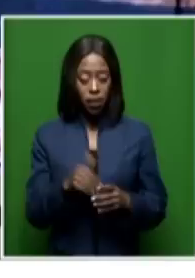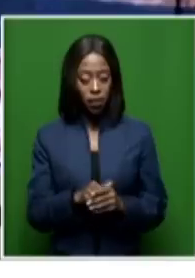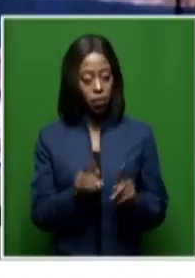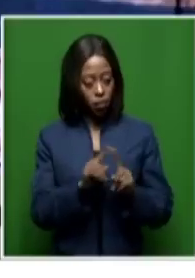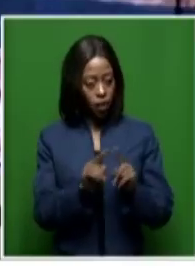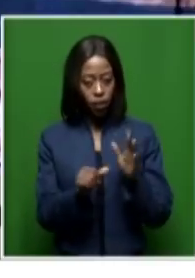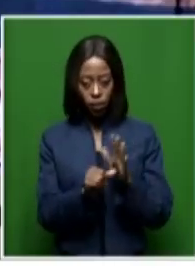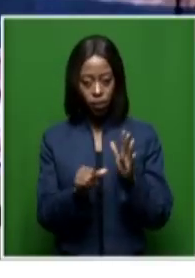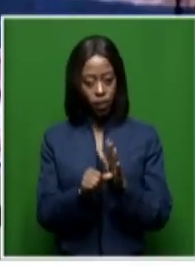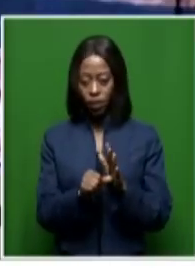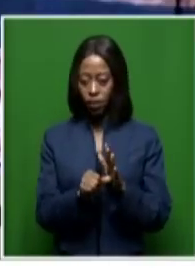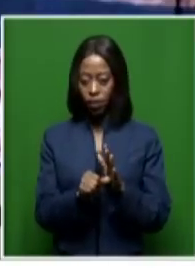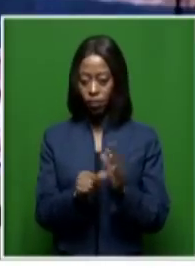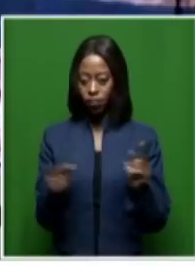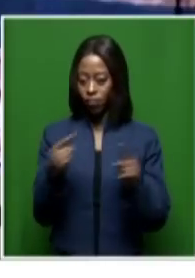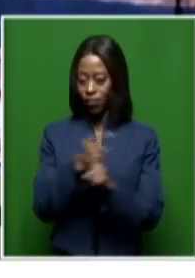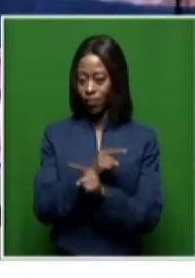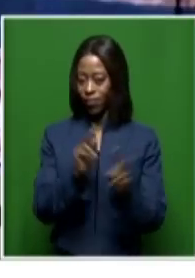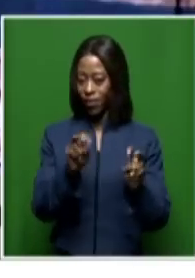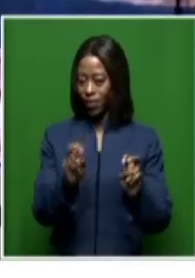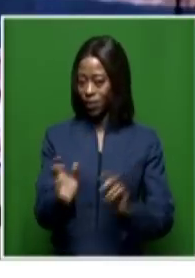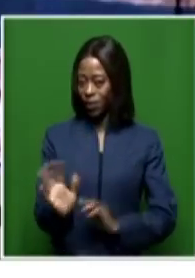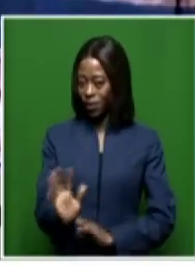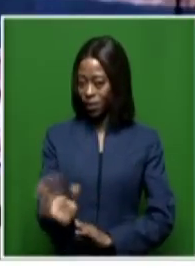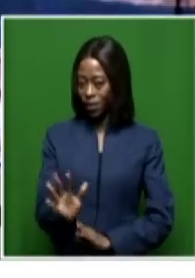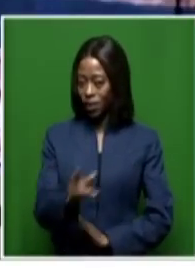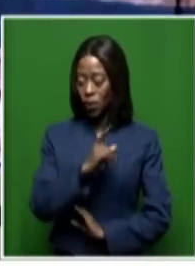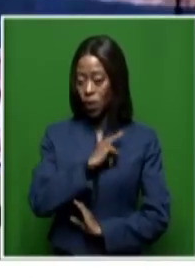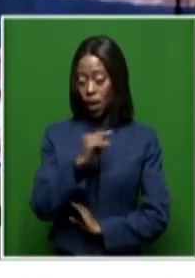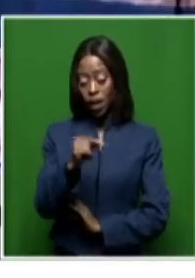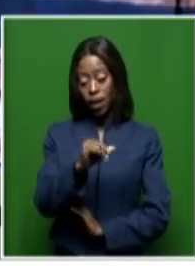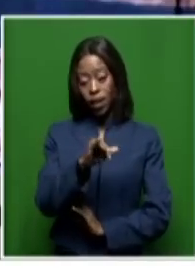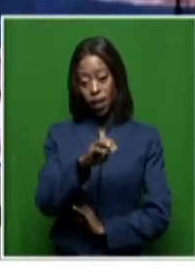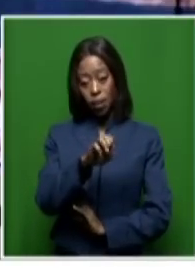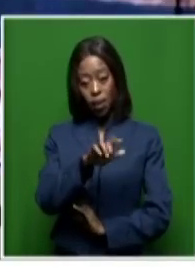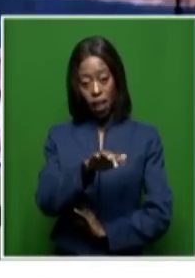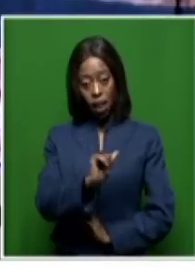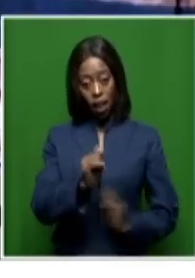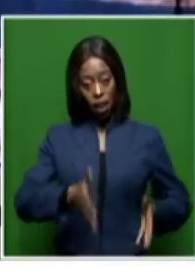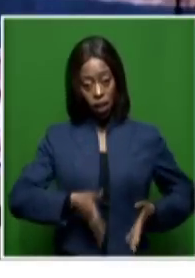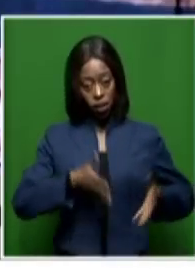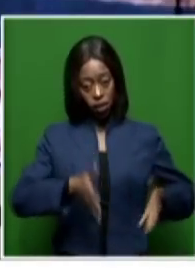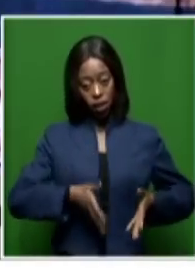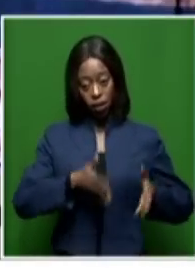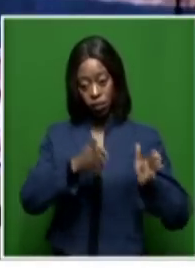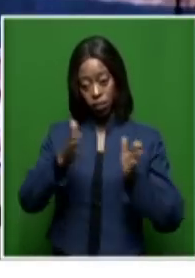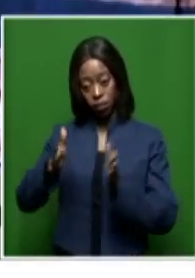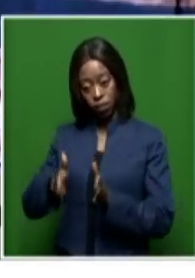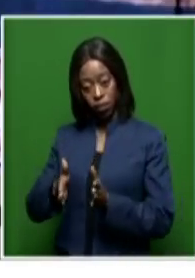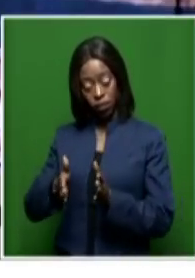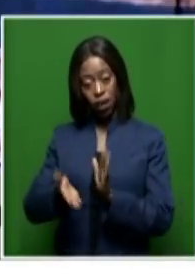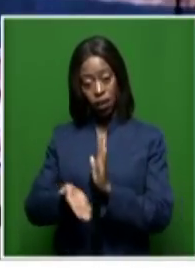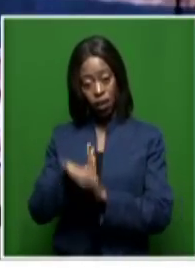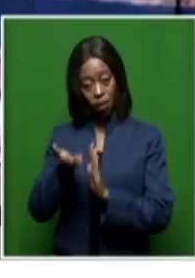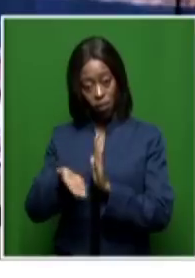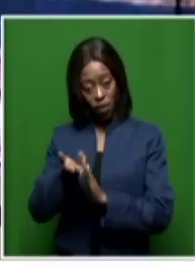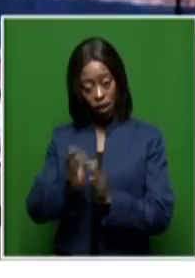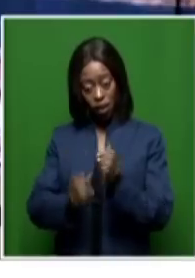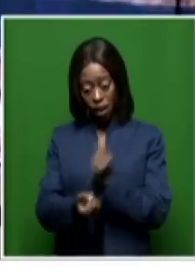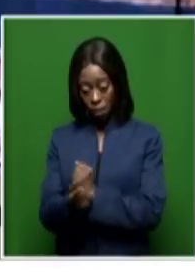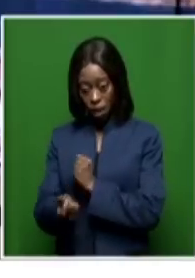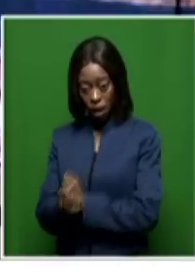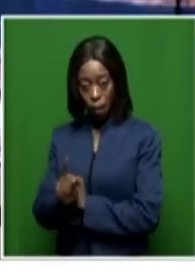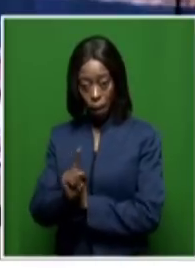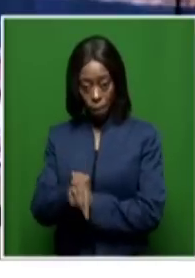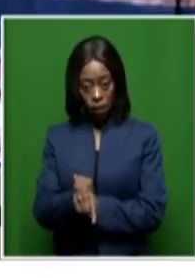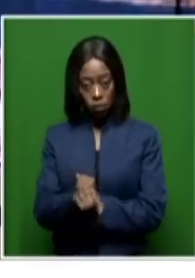to conflate these matters. When we're talking about the Gibela trains, we're talking about the upgrades that needs to be done.